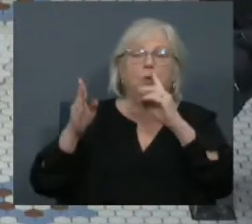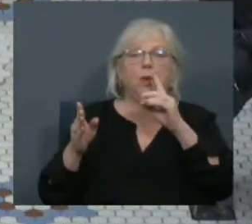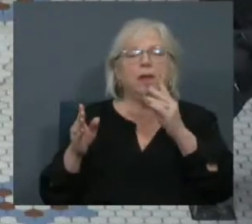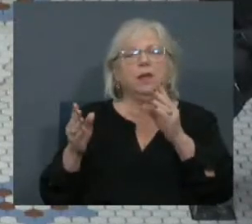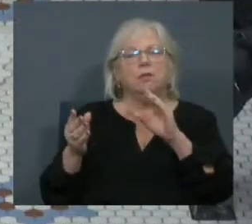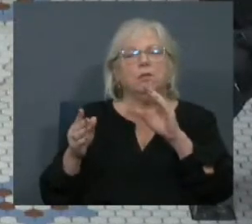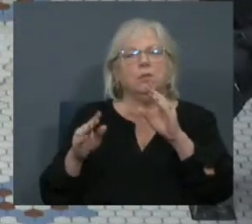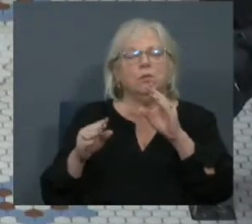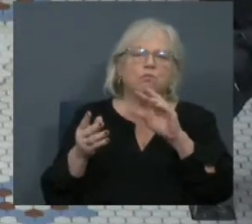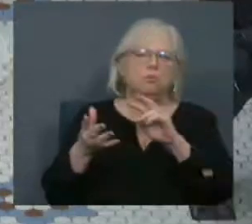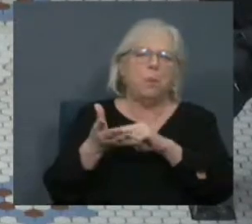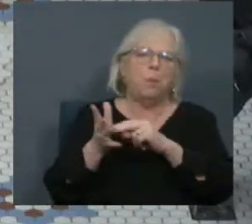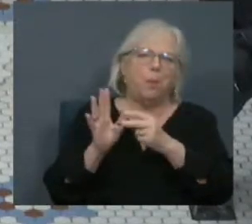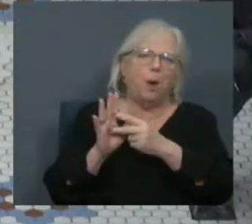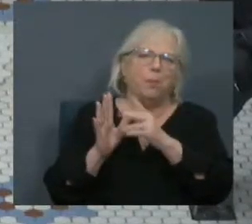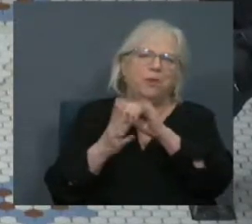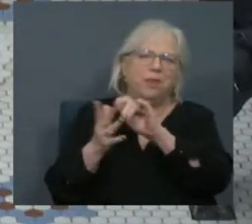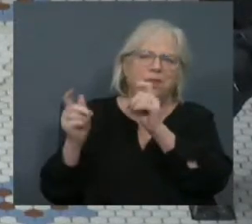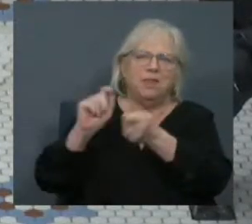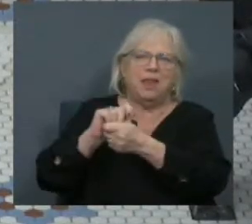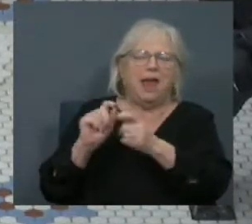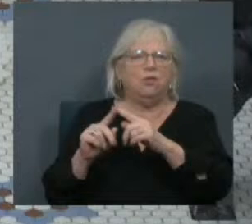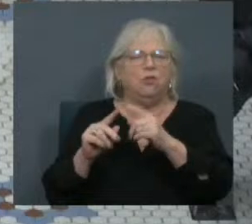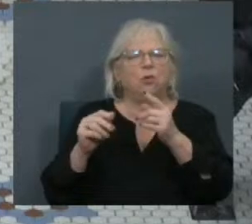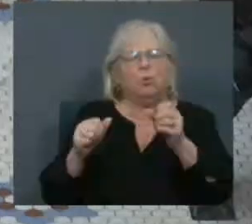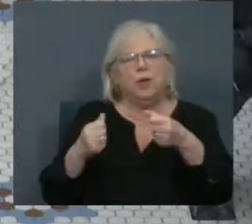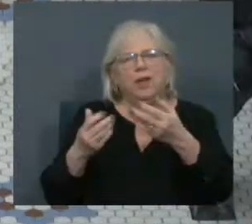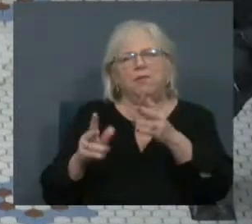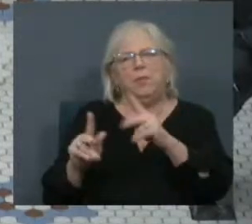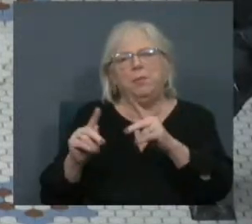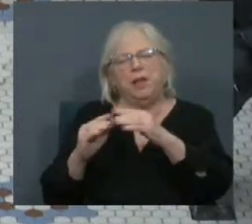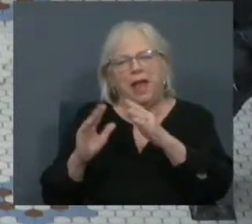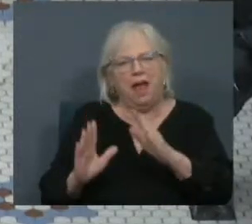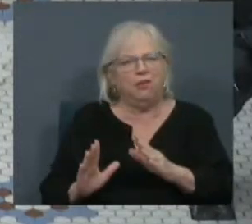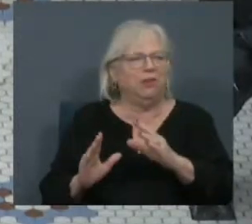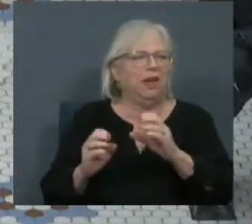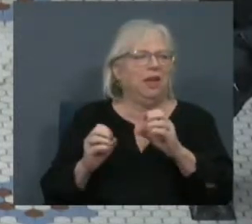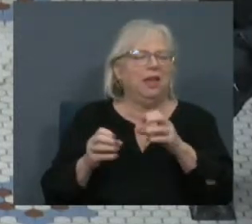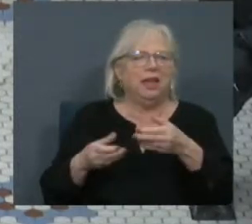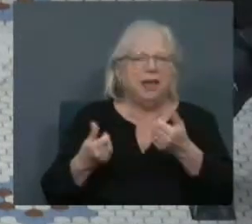to house people, keep people off the streets, give them opportunities.